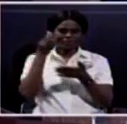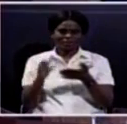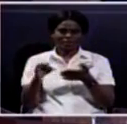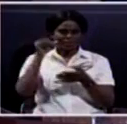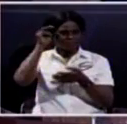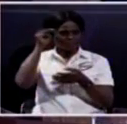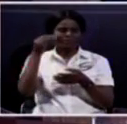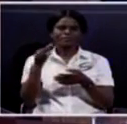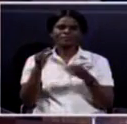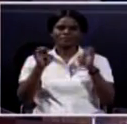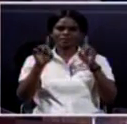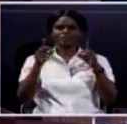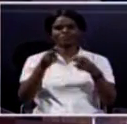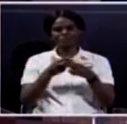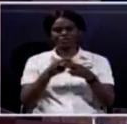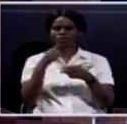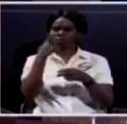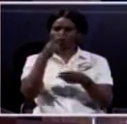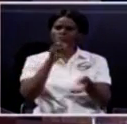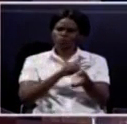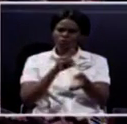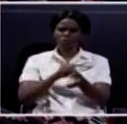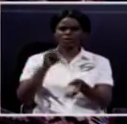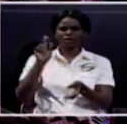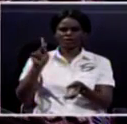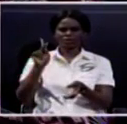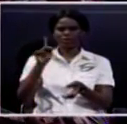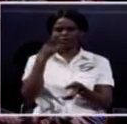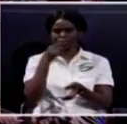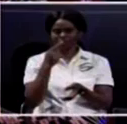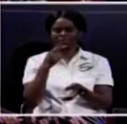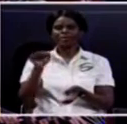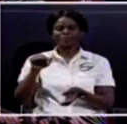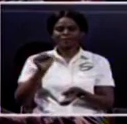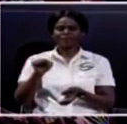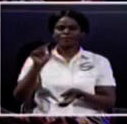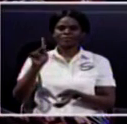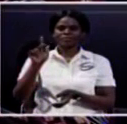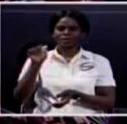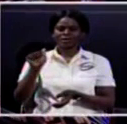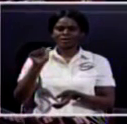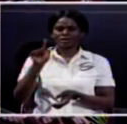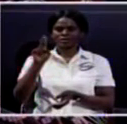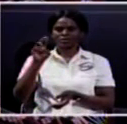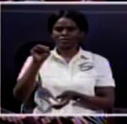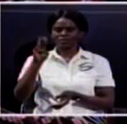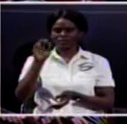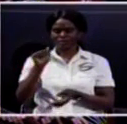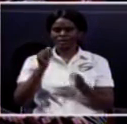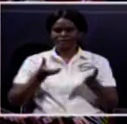of Education. Briefly, who is Dr. Jobbicks Kalumba? Yes, Kalumba Jobbicks was born in